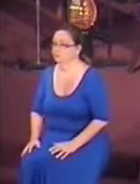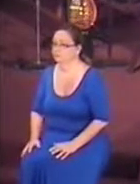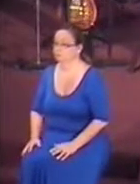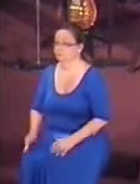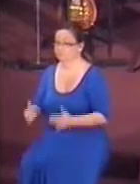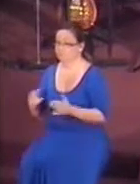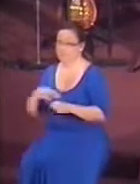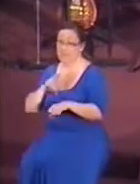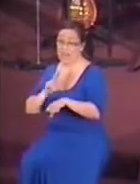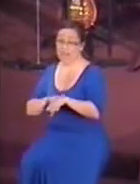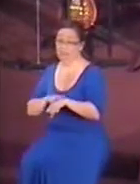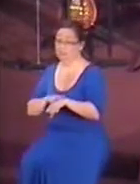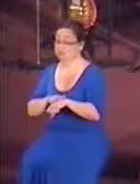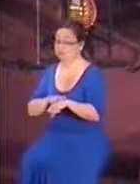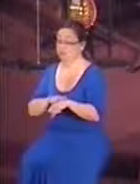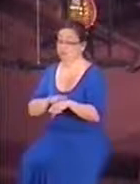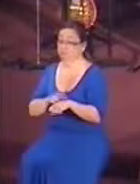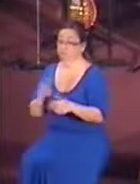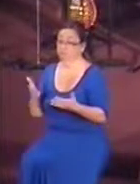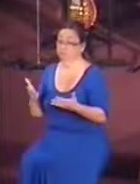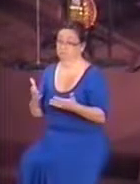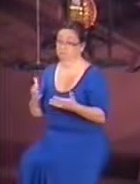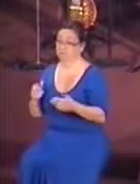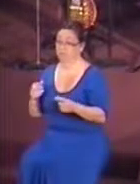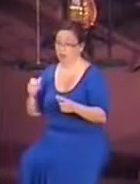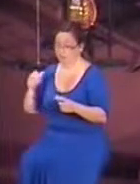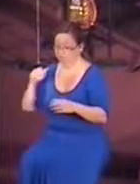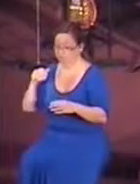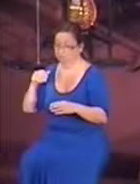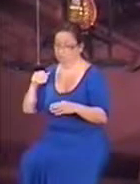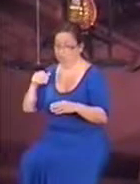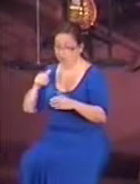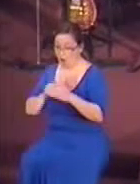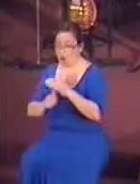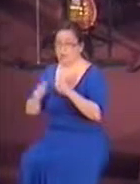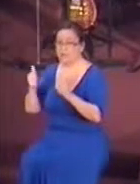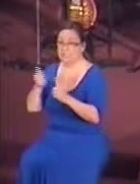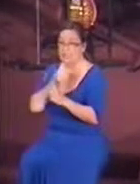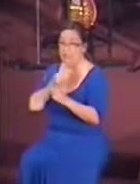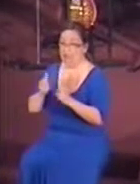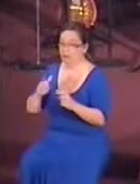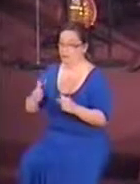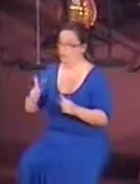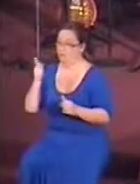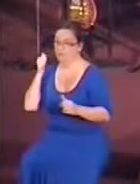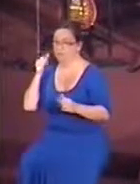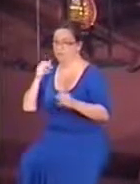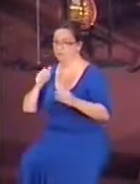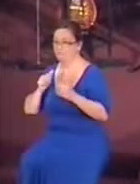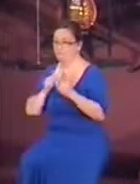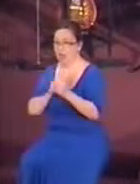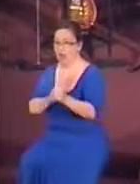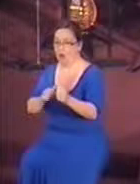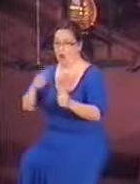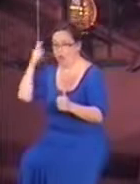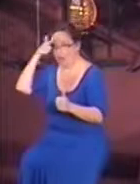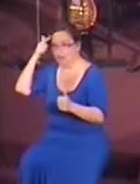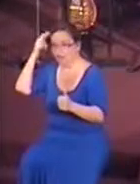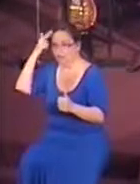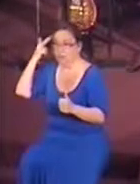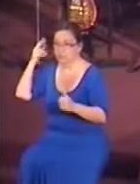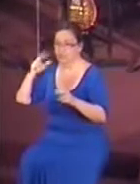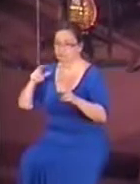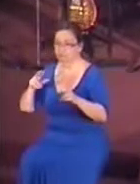And so naturally, under attack, refusing to follow logic and reason and search